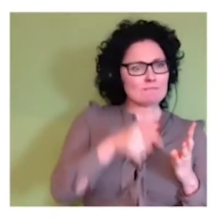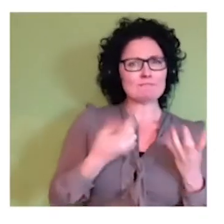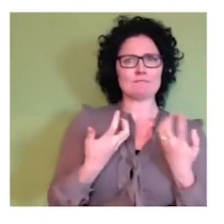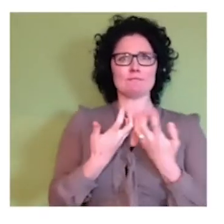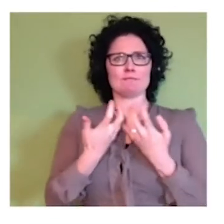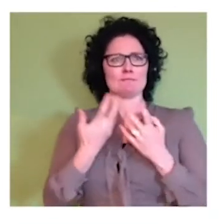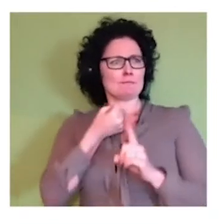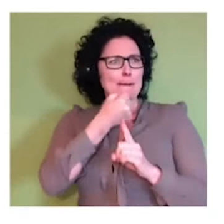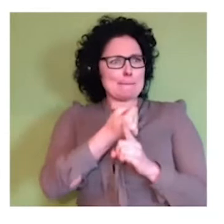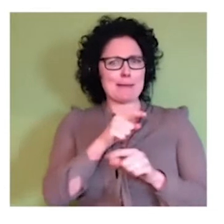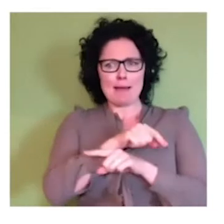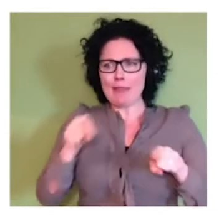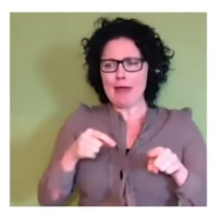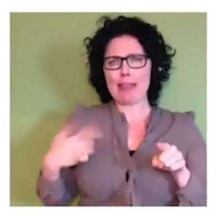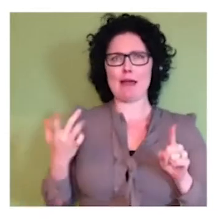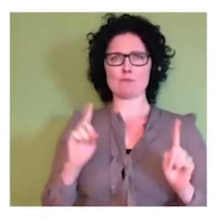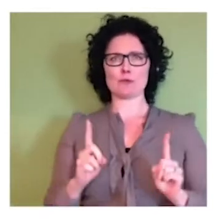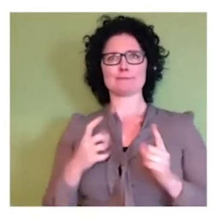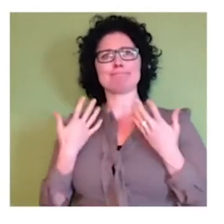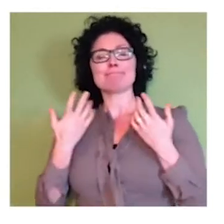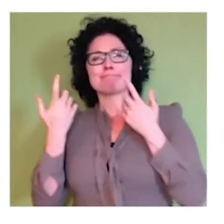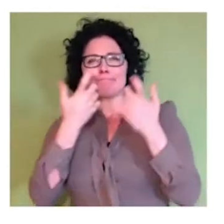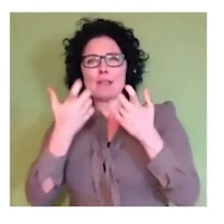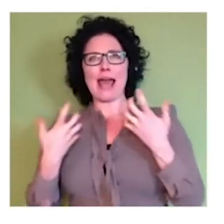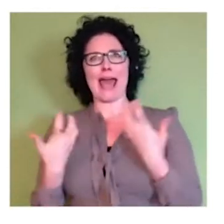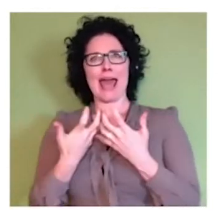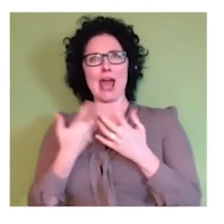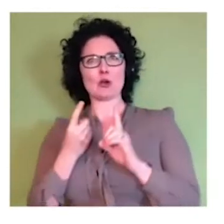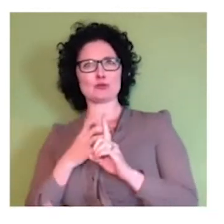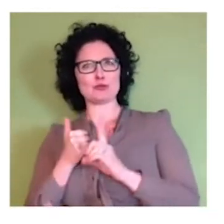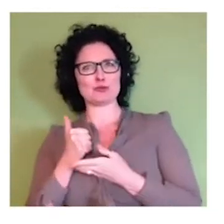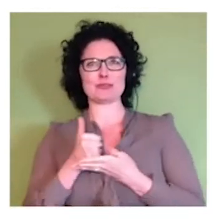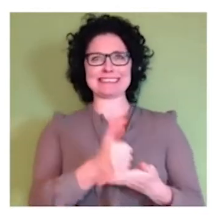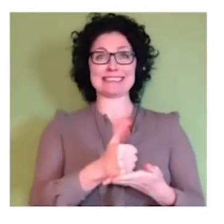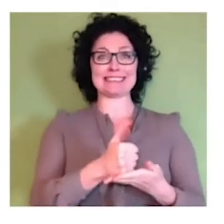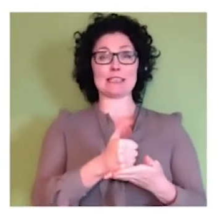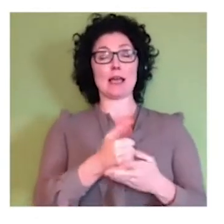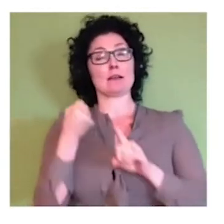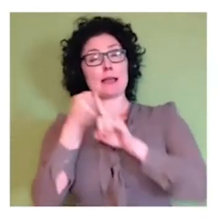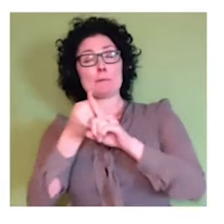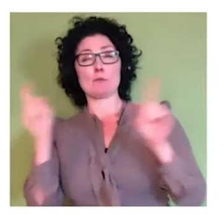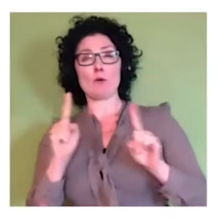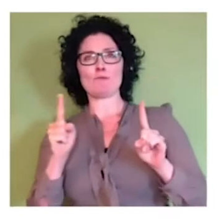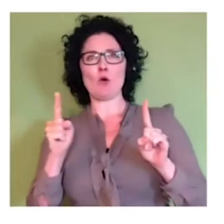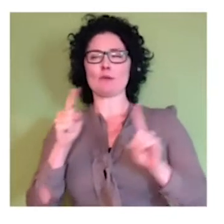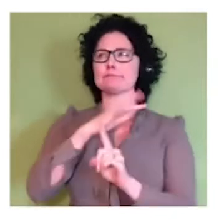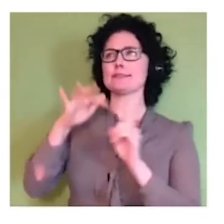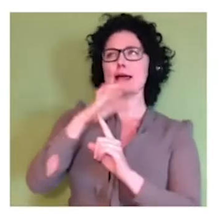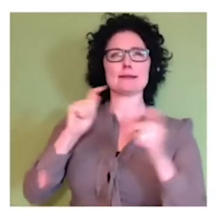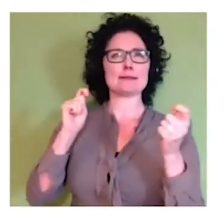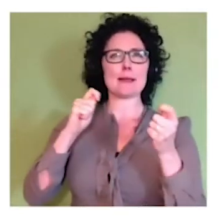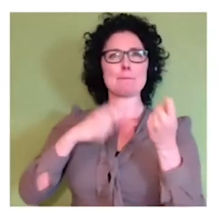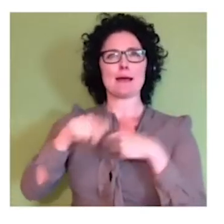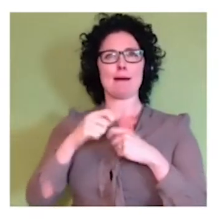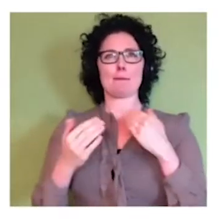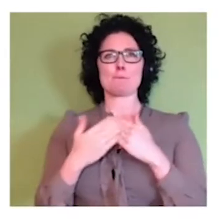when it's most needed. And we also campaign to create a fairer society. Today, I am going to talk about